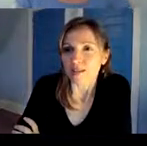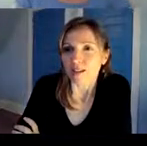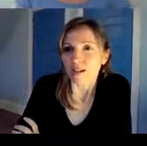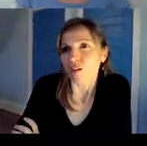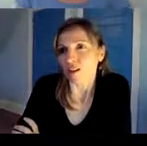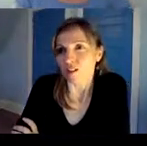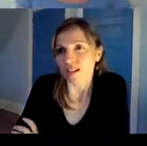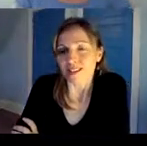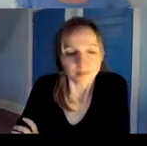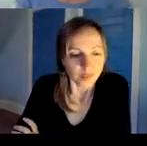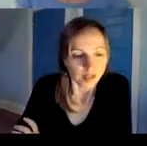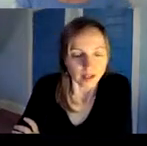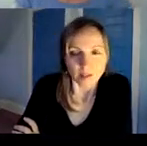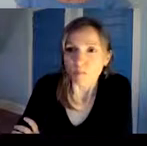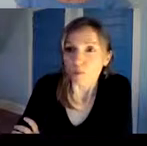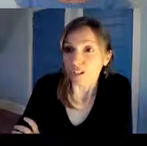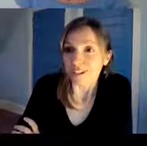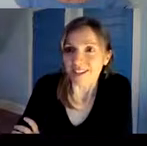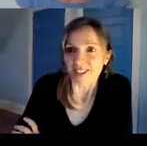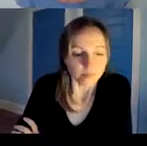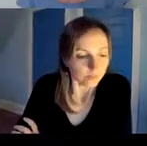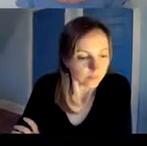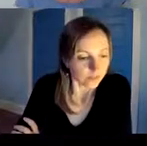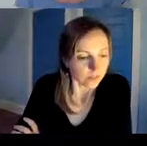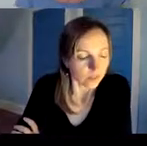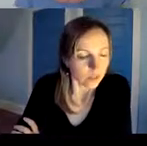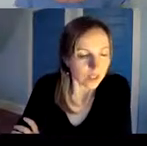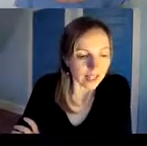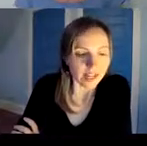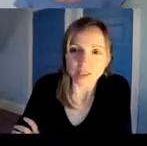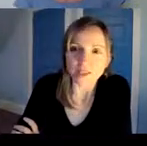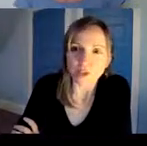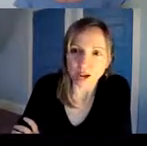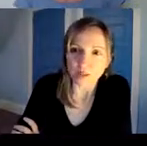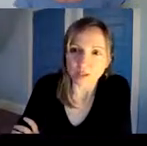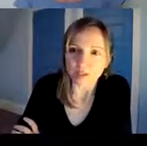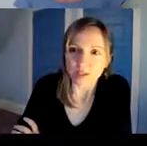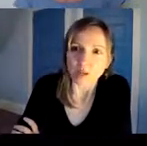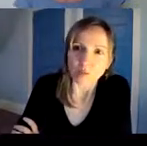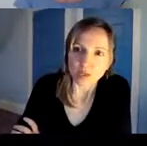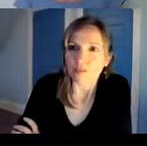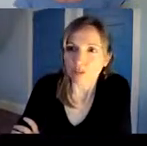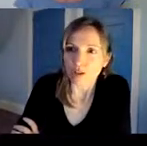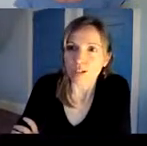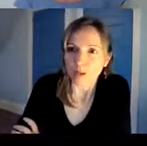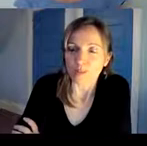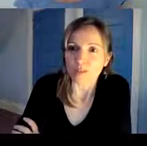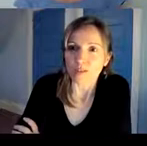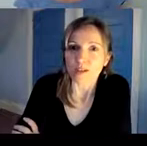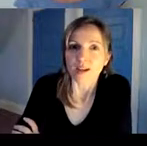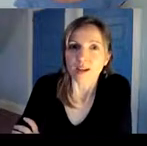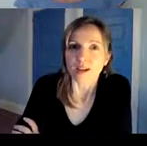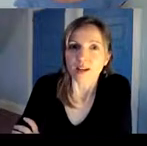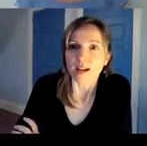plants and non-native plants, trees that is. So he set up insect traps in both native and non-native